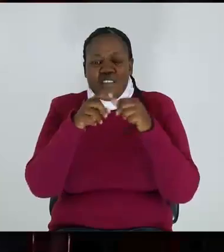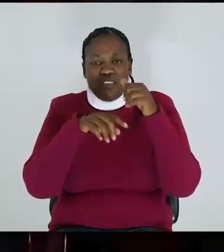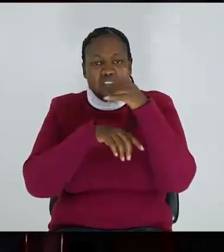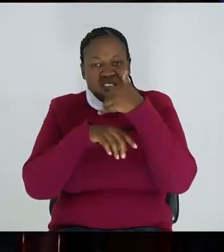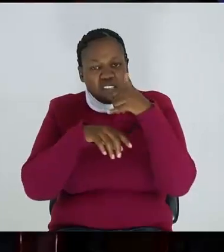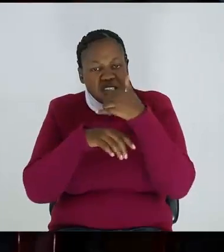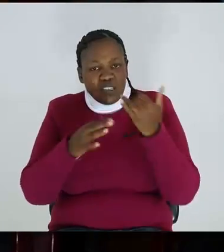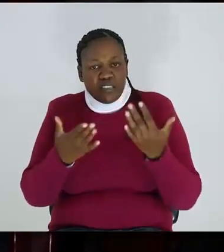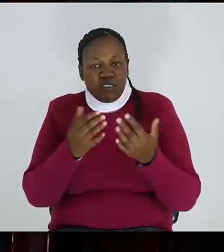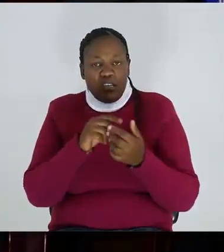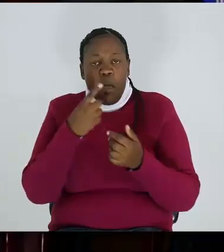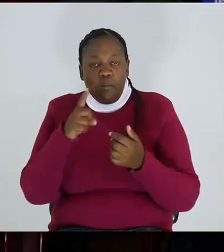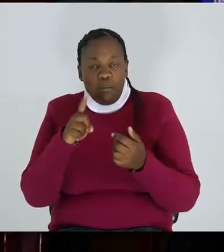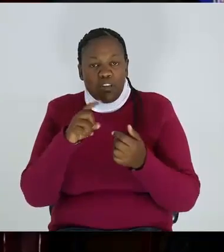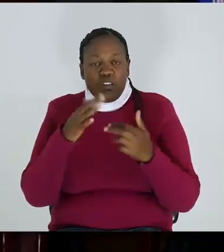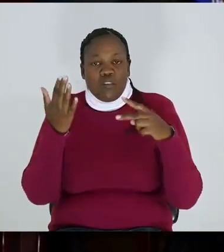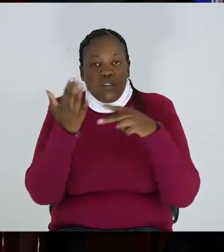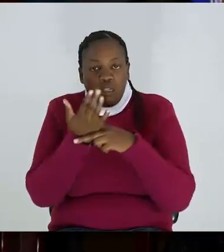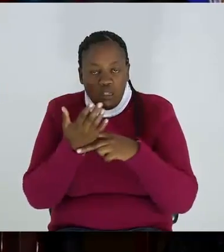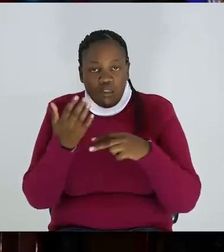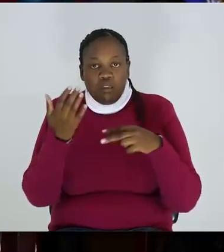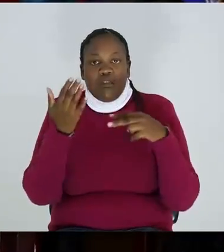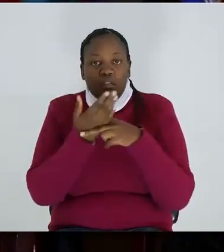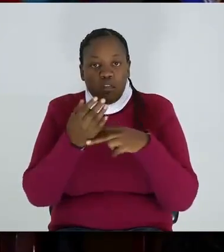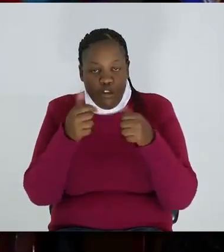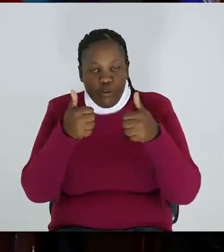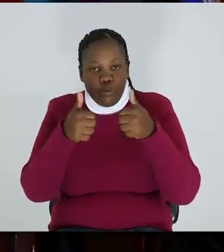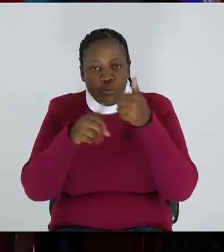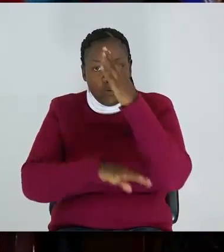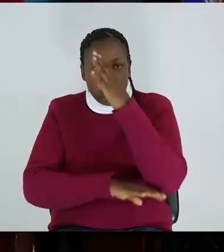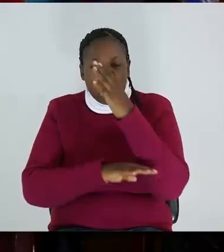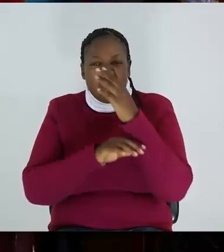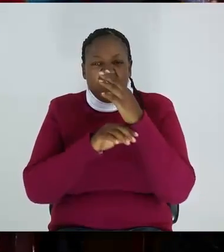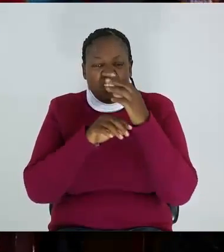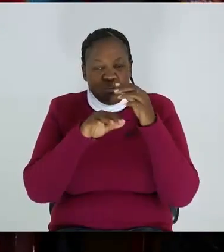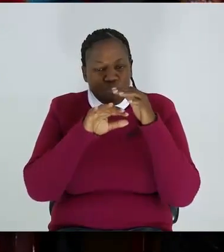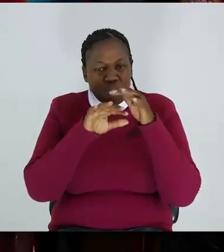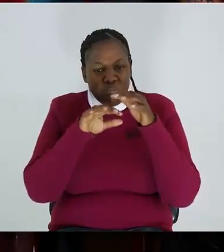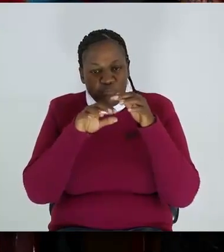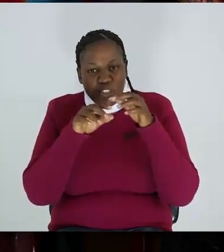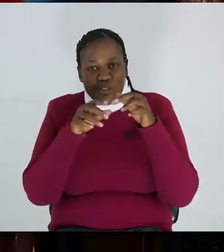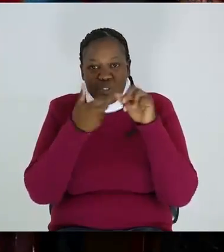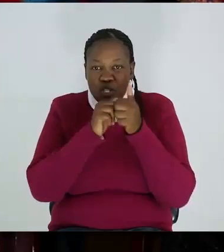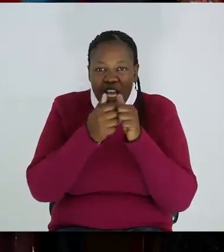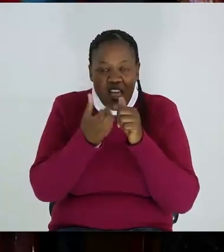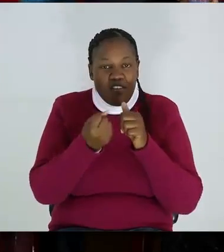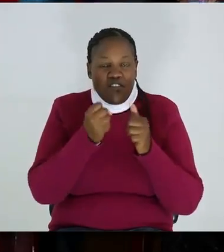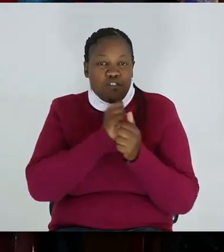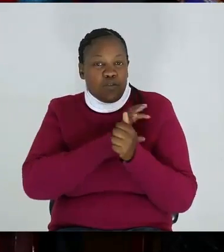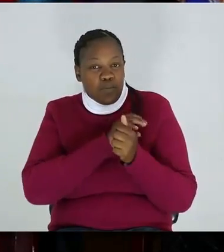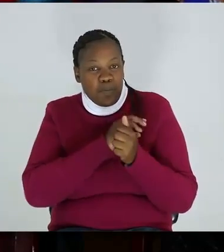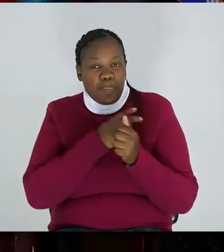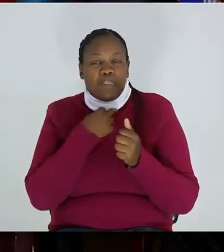place? Good day, ma'am. We're struggling with